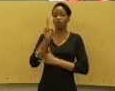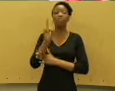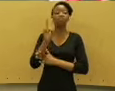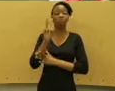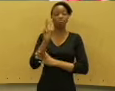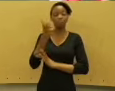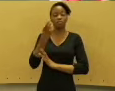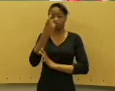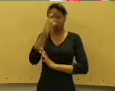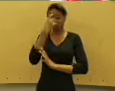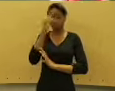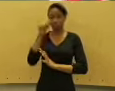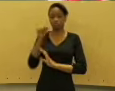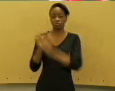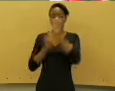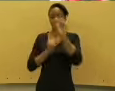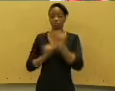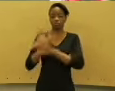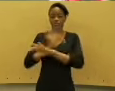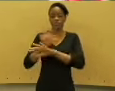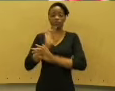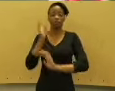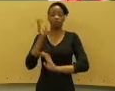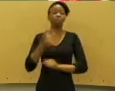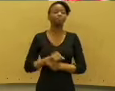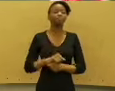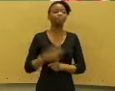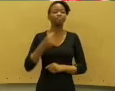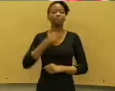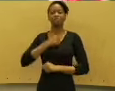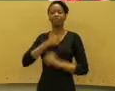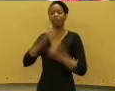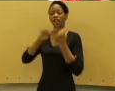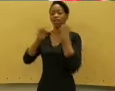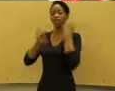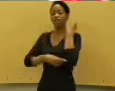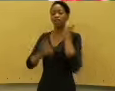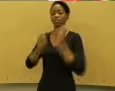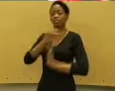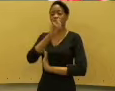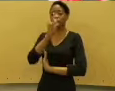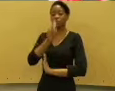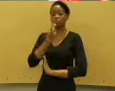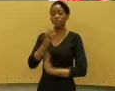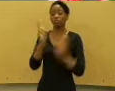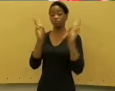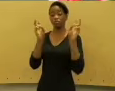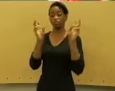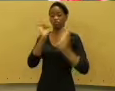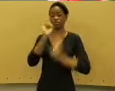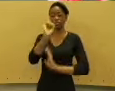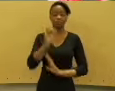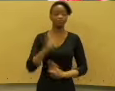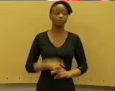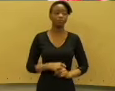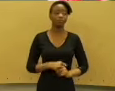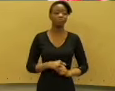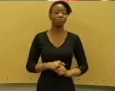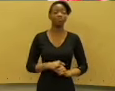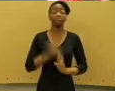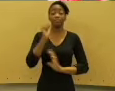Mahosi, yes. This is my last question to you. Okay. on this topic, and really,